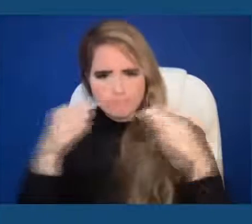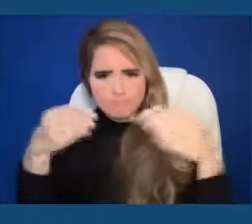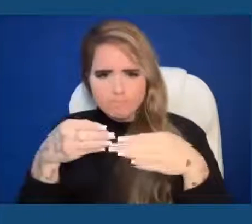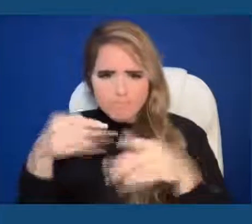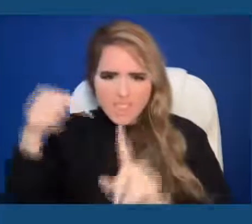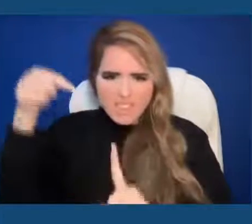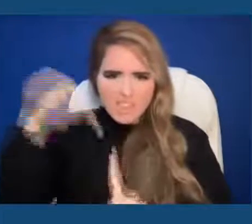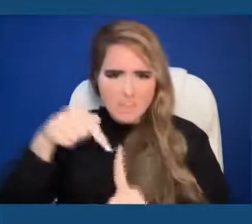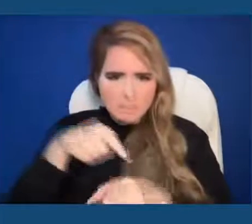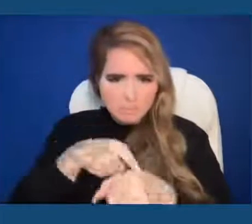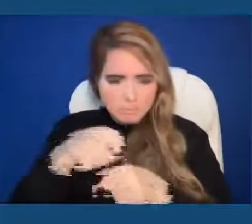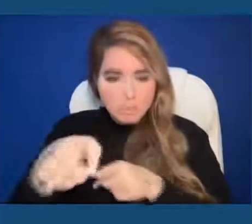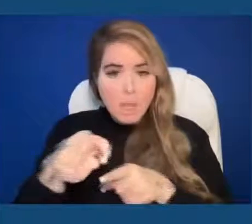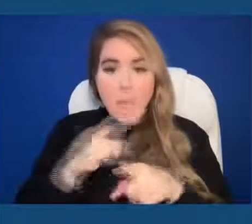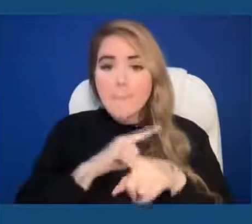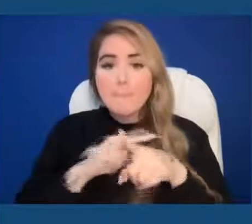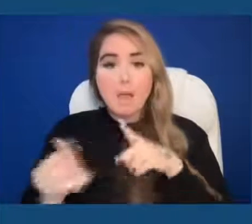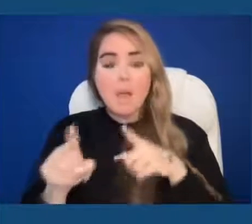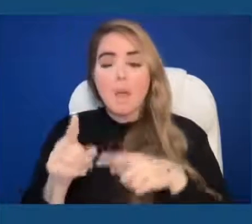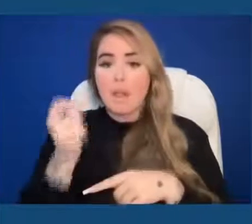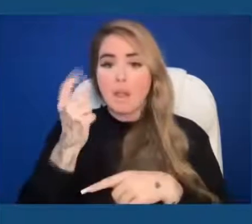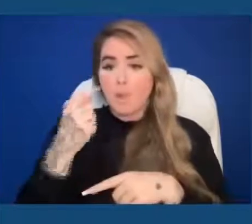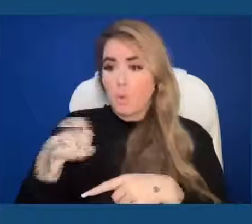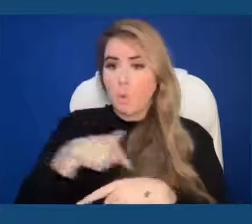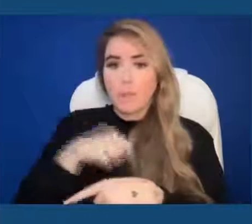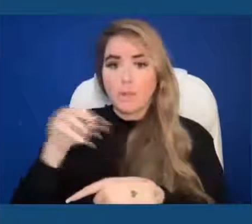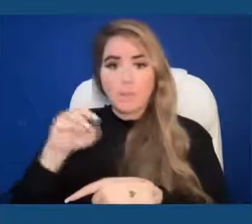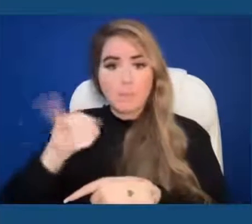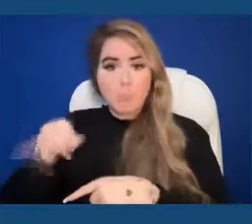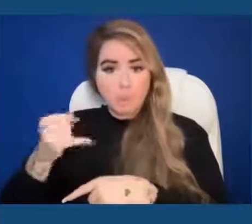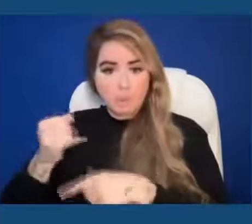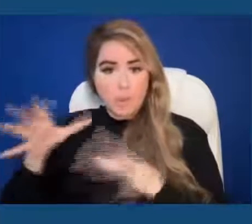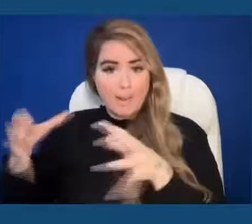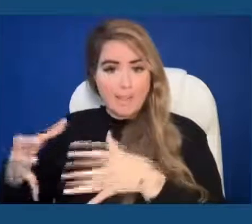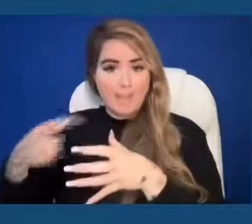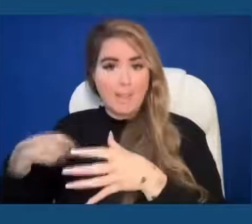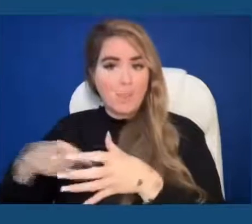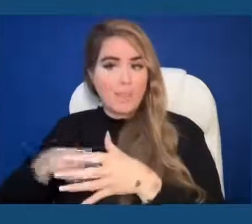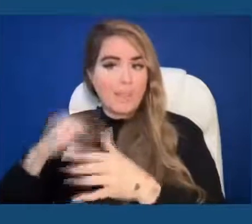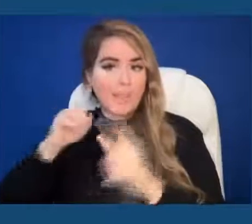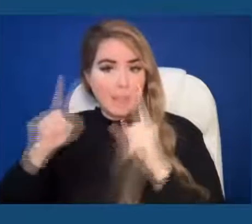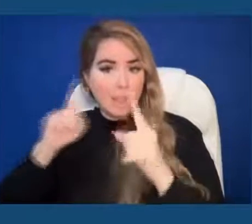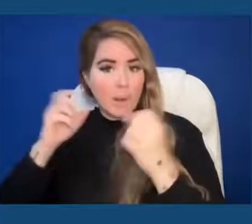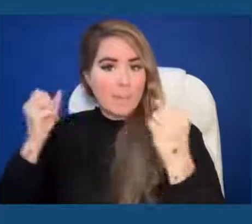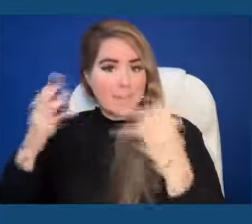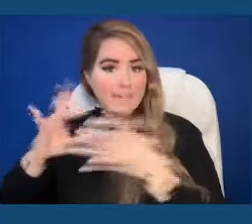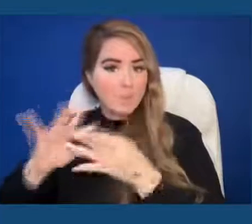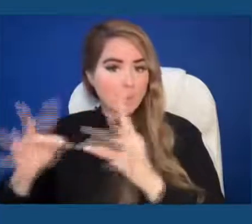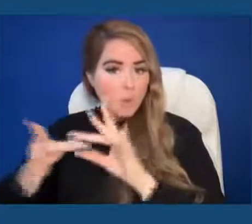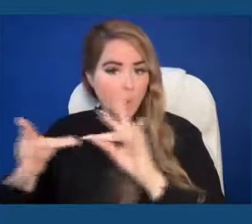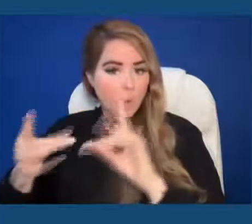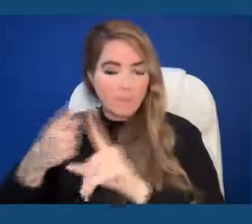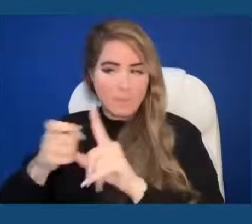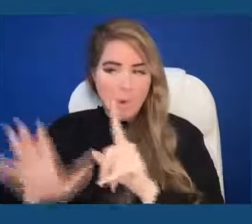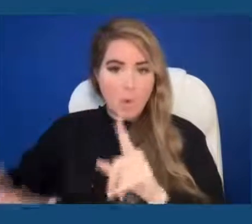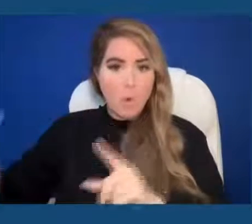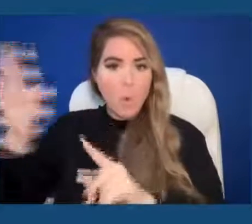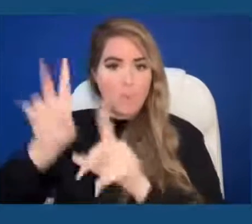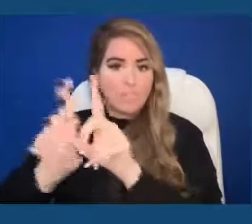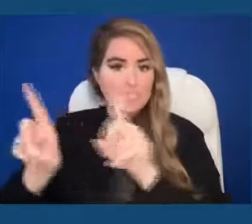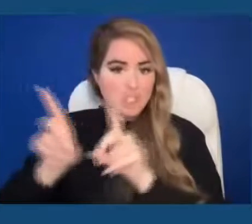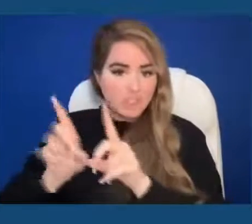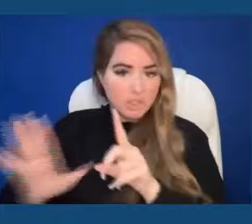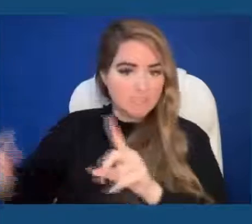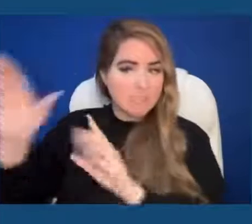the benefits of being in the majority is we get to sit on the other side of the aisle and hear stories from different districts and different counties throughout the